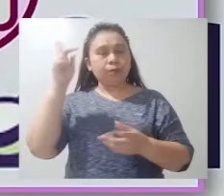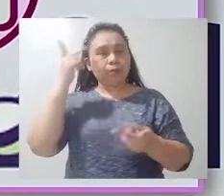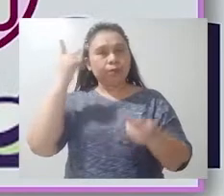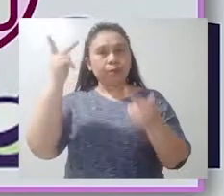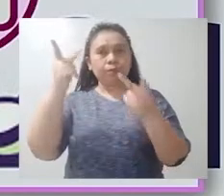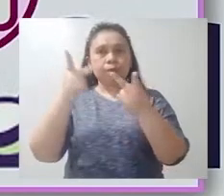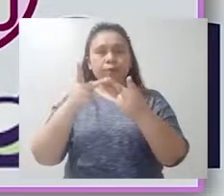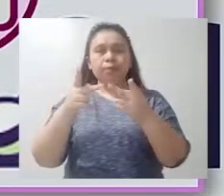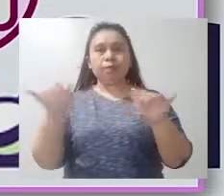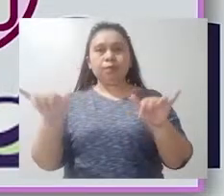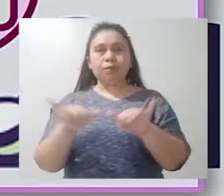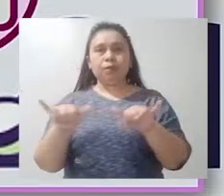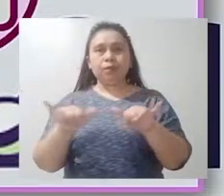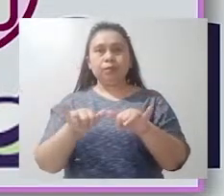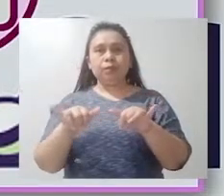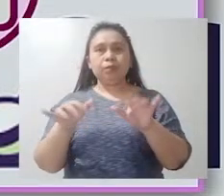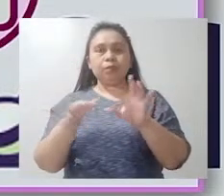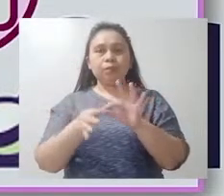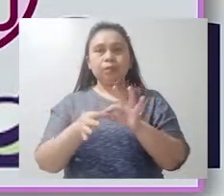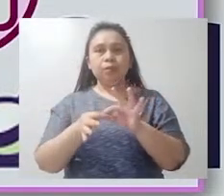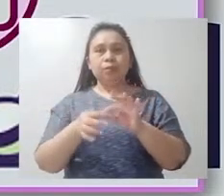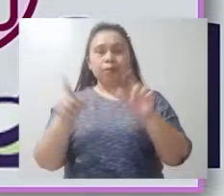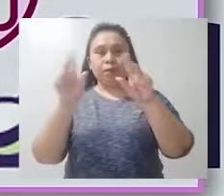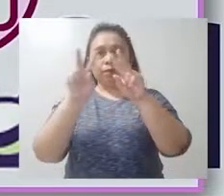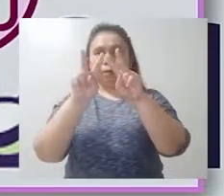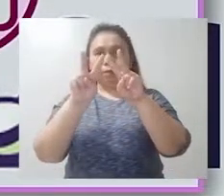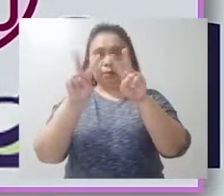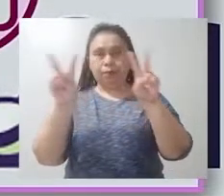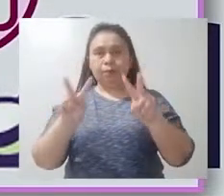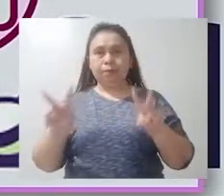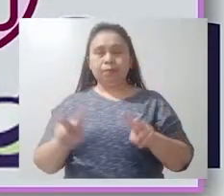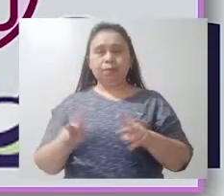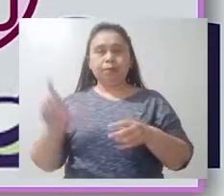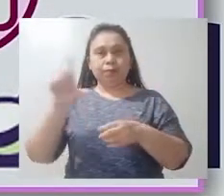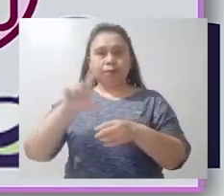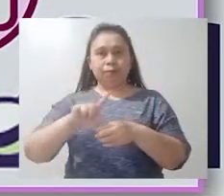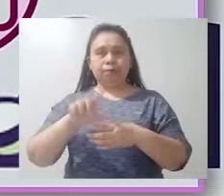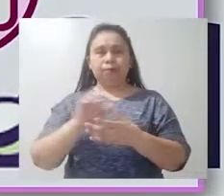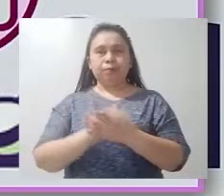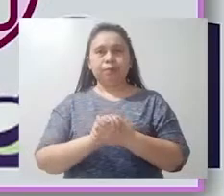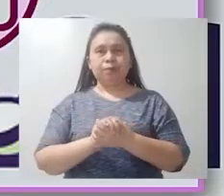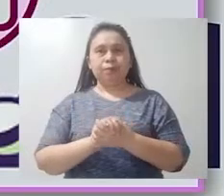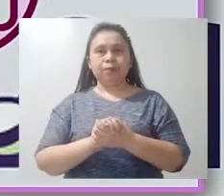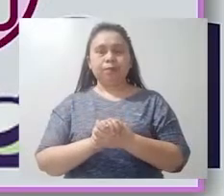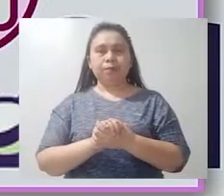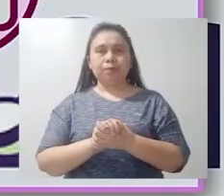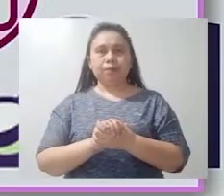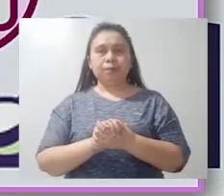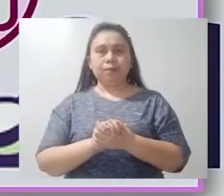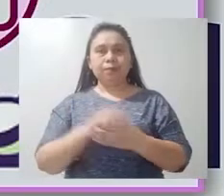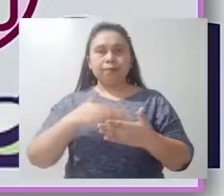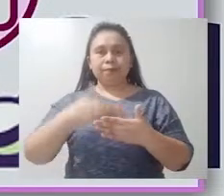precise for the purpose of measuring the volume of liquids than flasks and